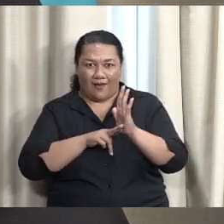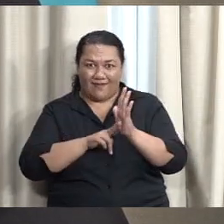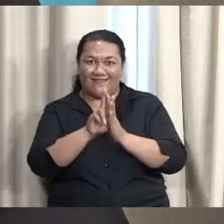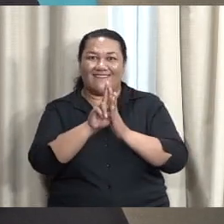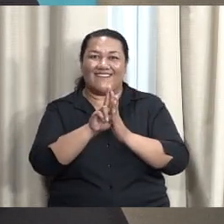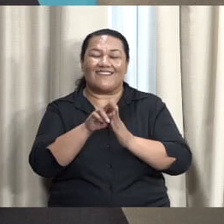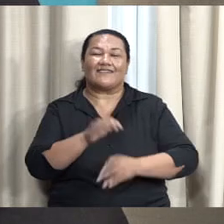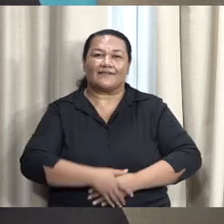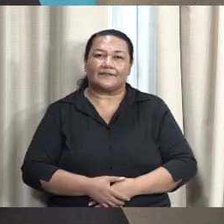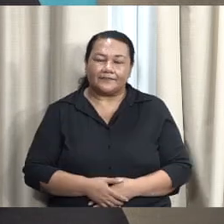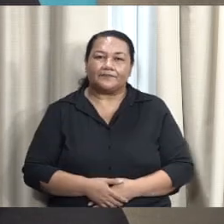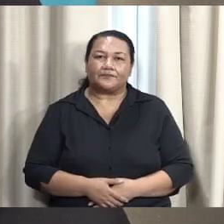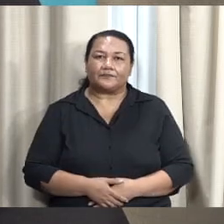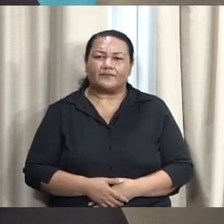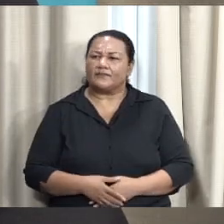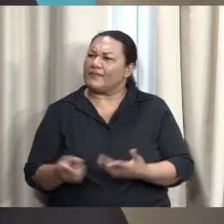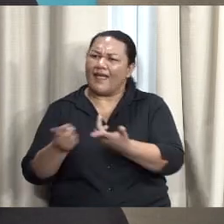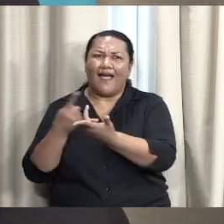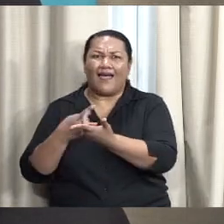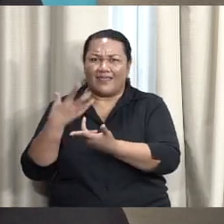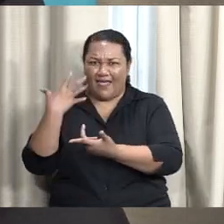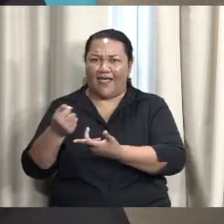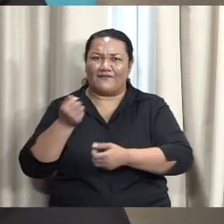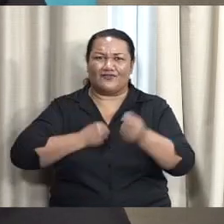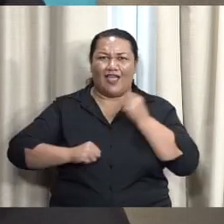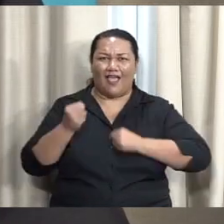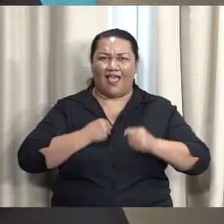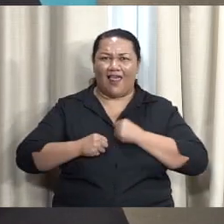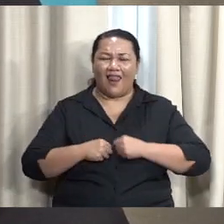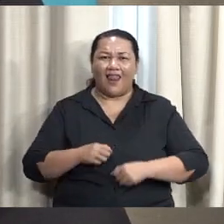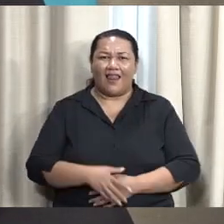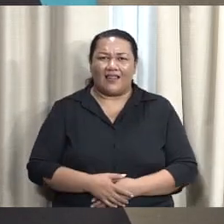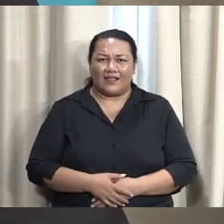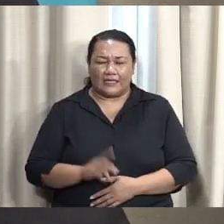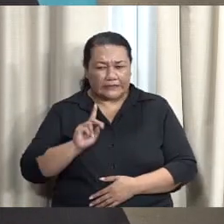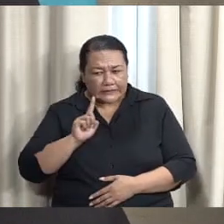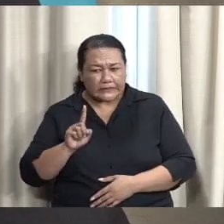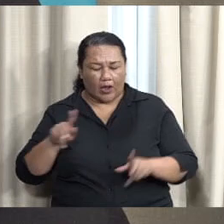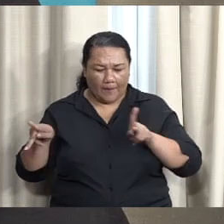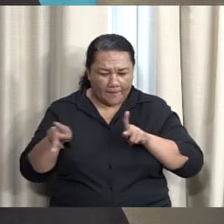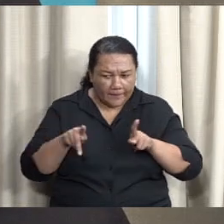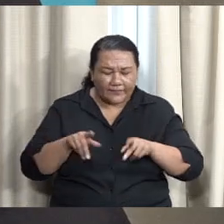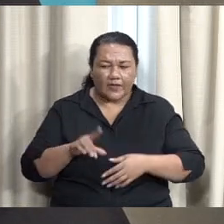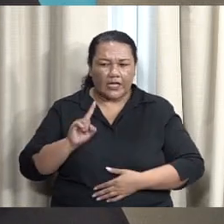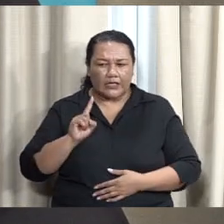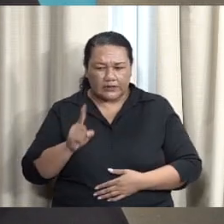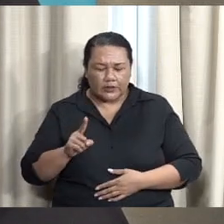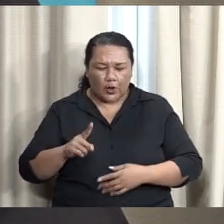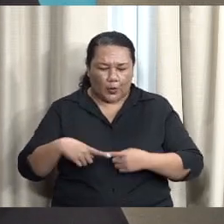others are still struggling and sector performance continues to be uneven.